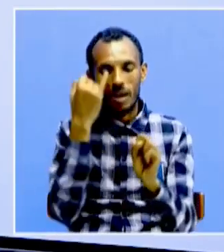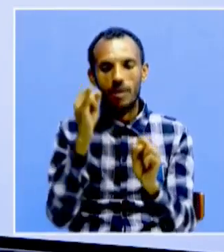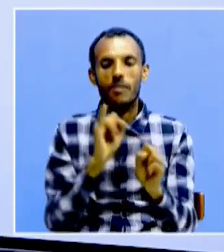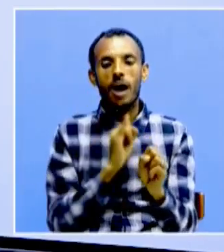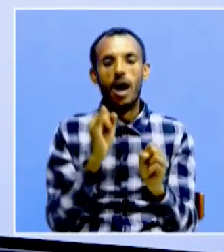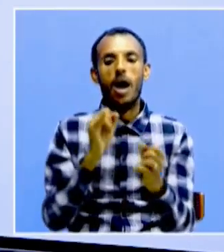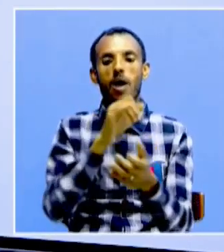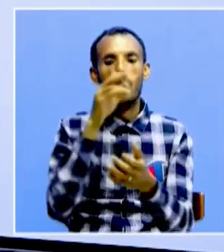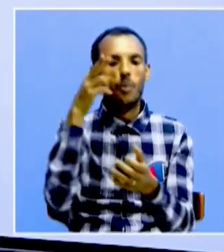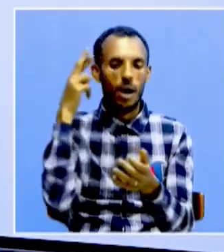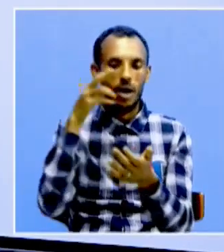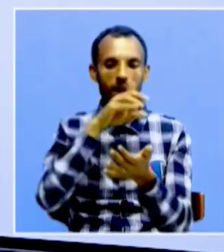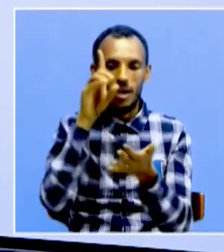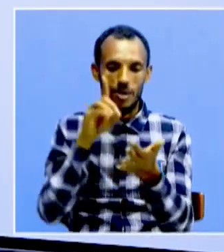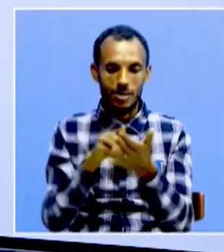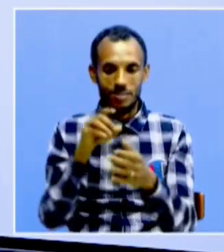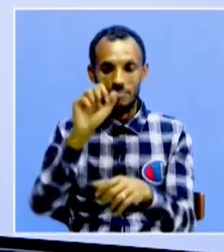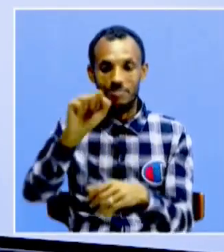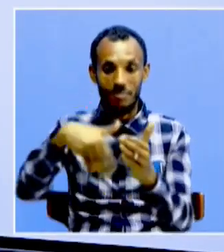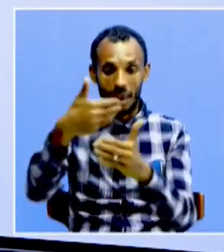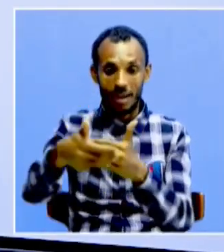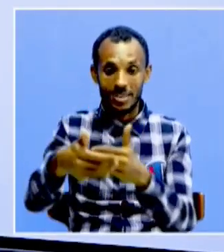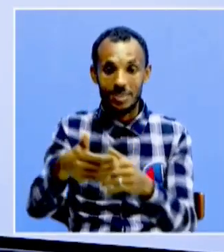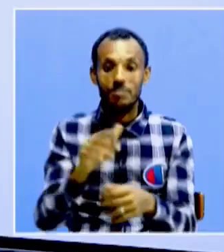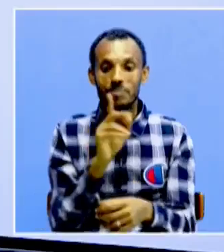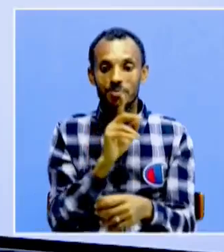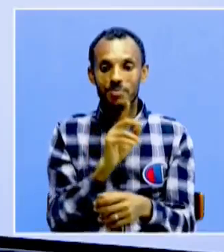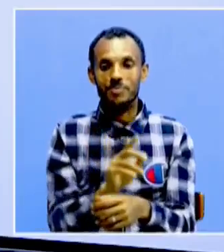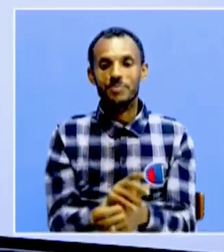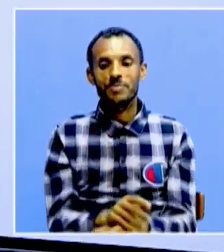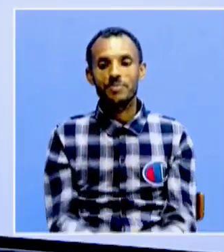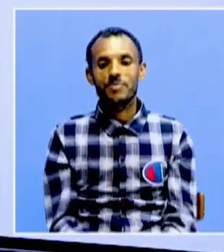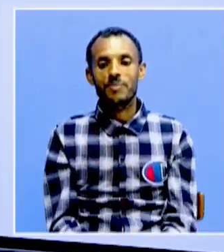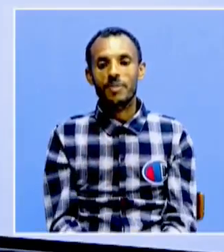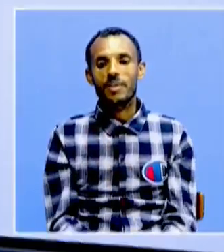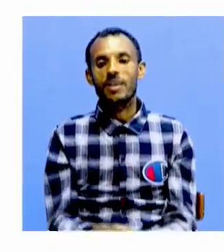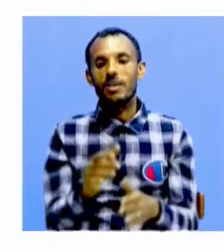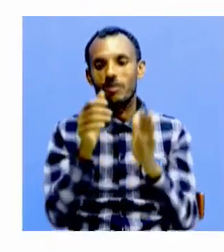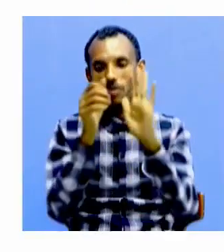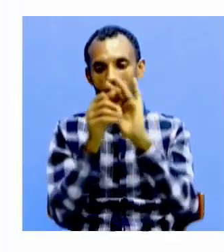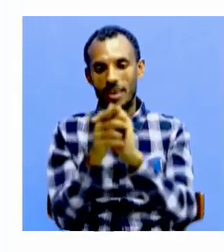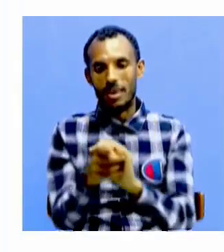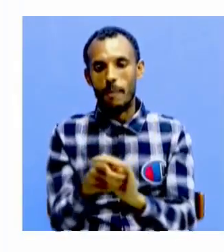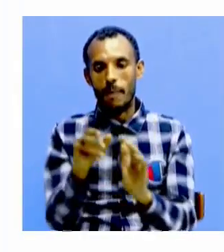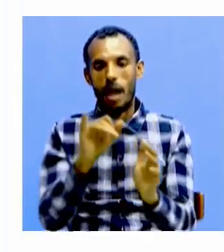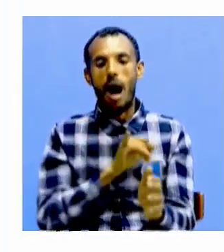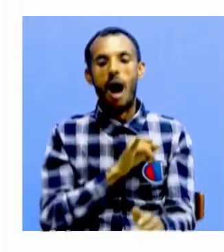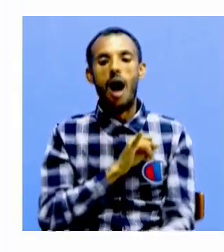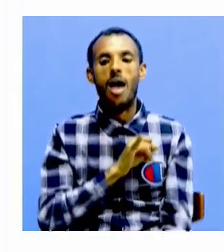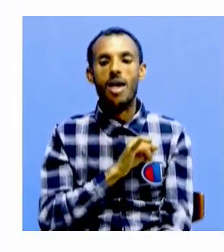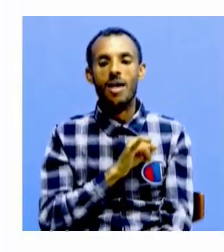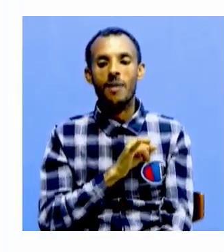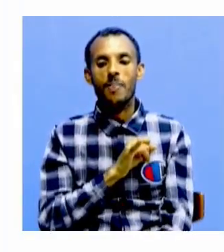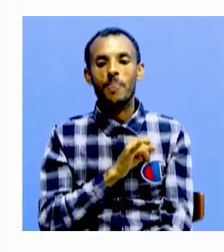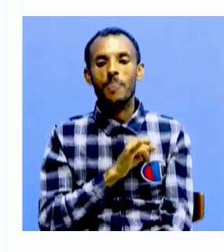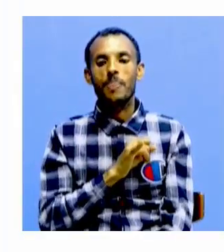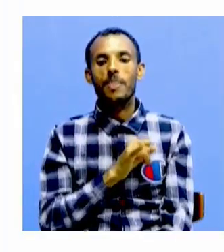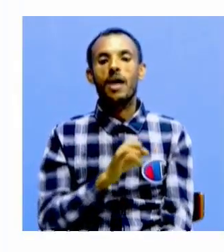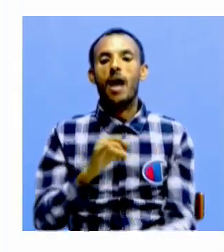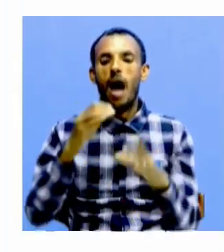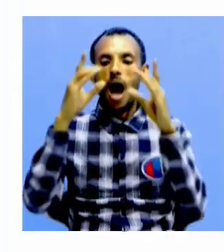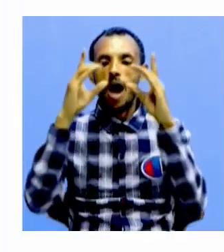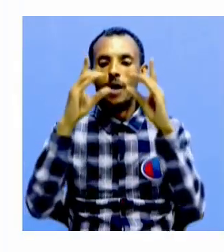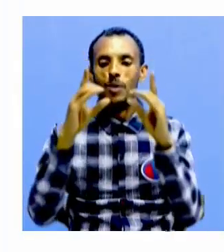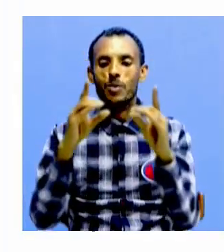were a doctor, what would you say? Let's say, for example, I could, or